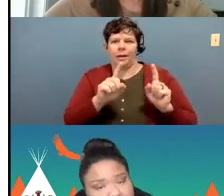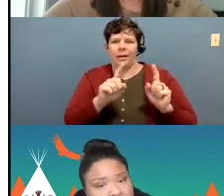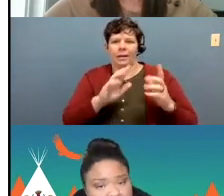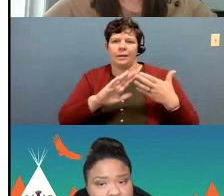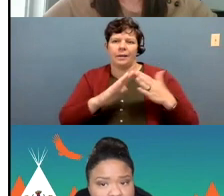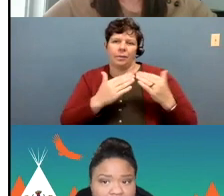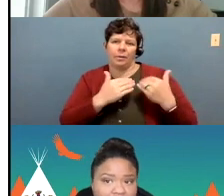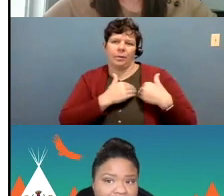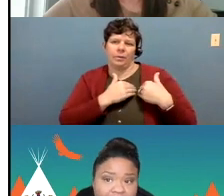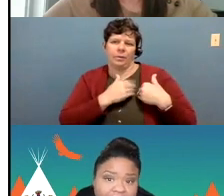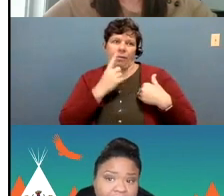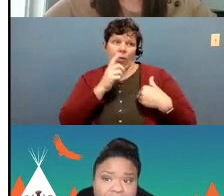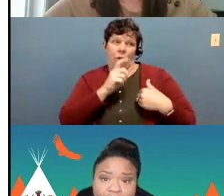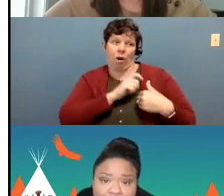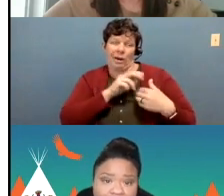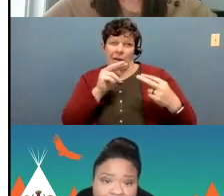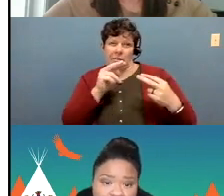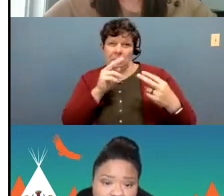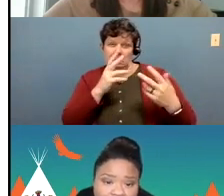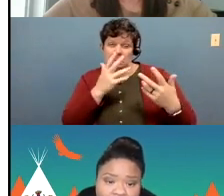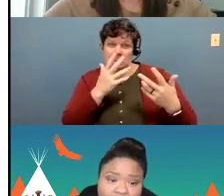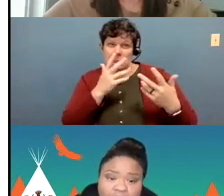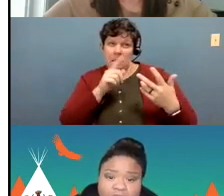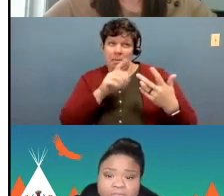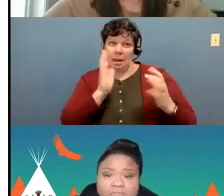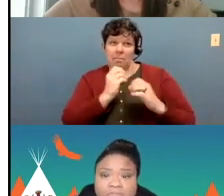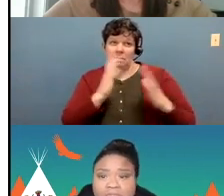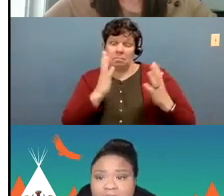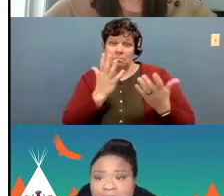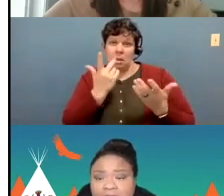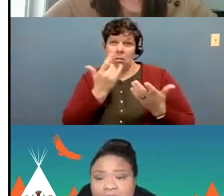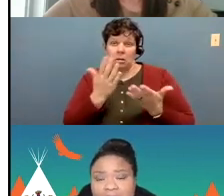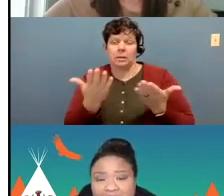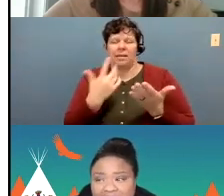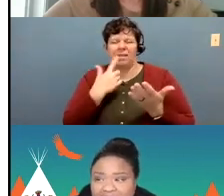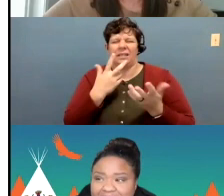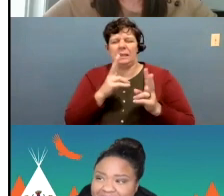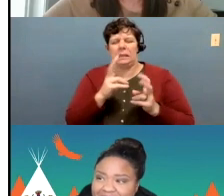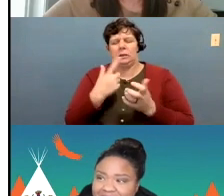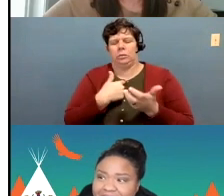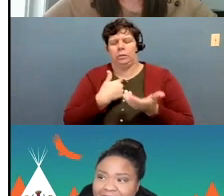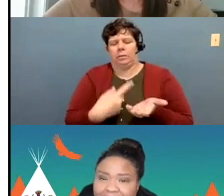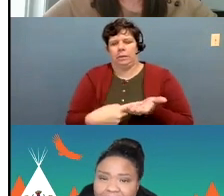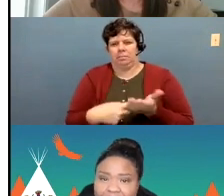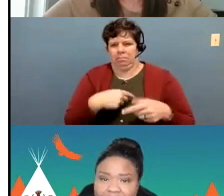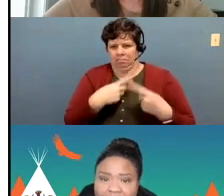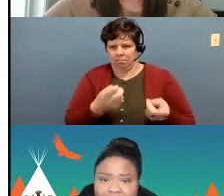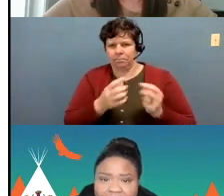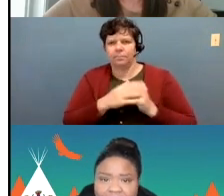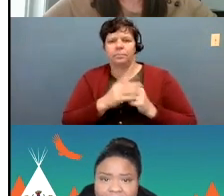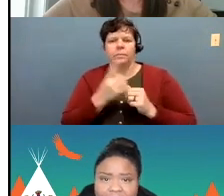for law enforcement look like? So that's a question we have to grapple with for sure. We had one of our researchers ask a